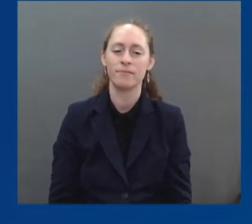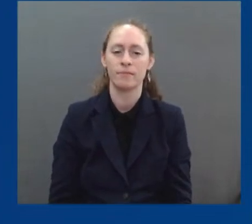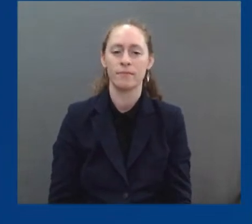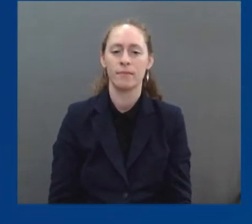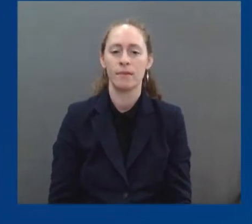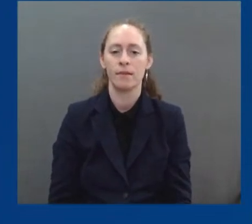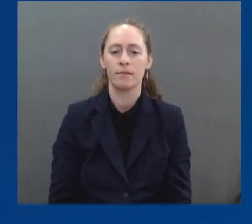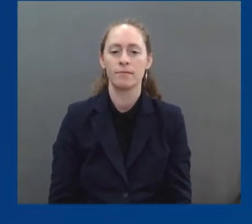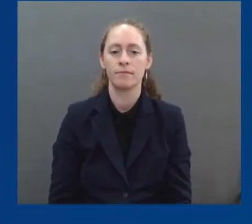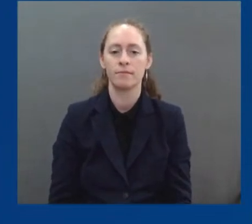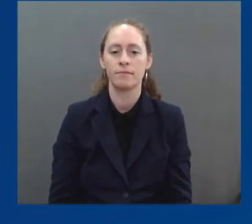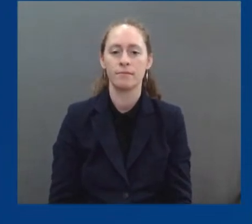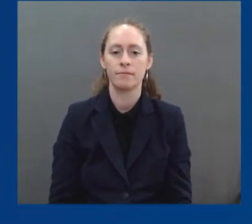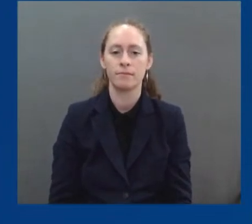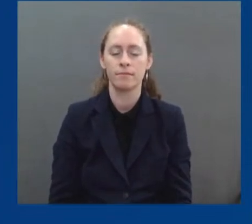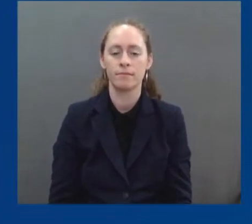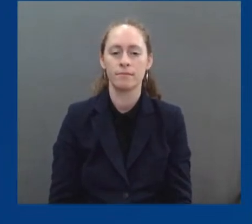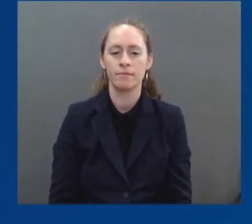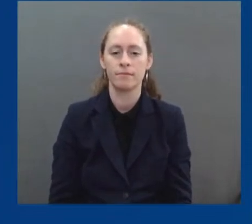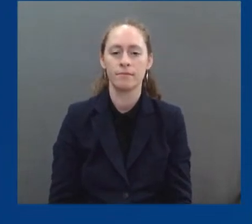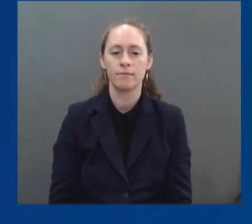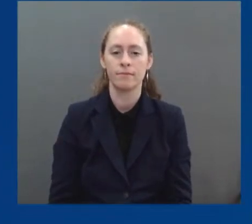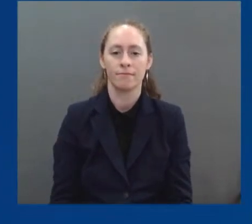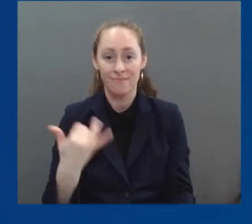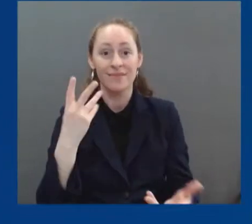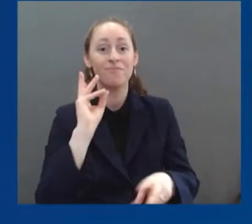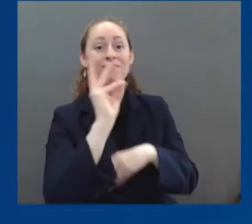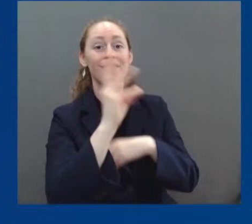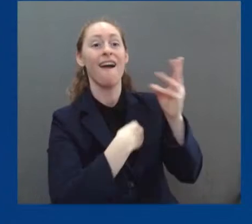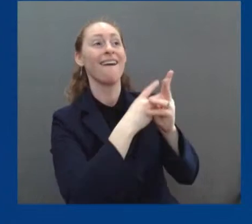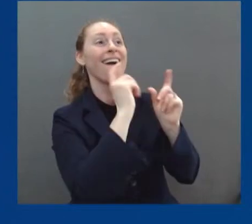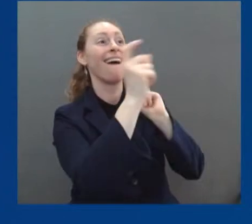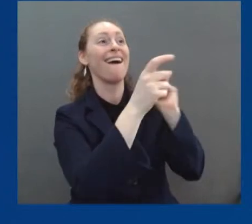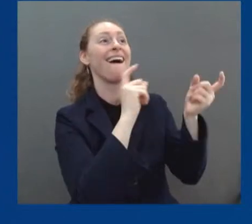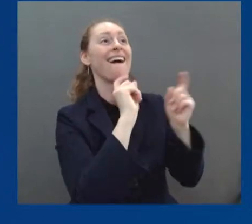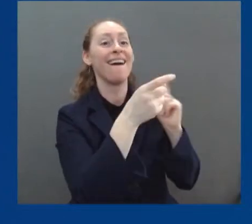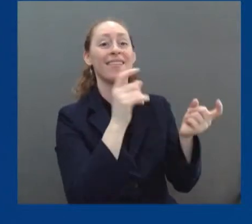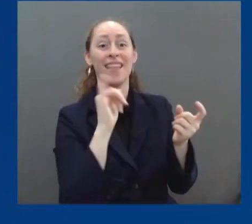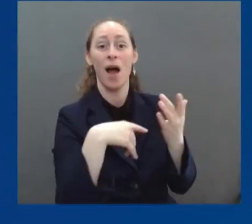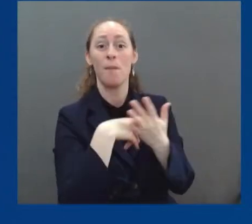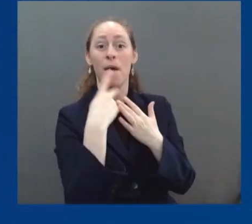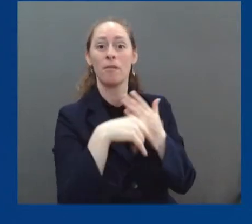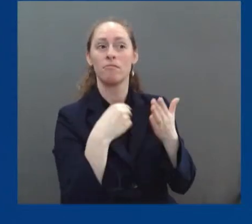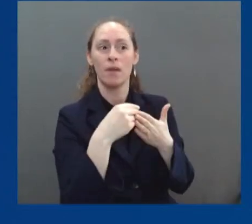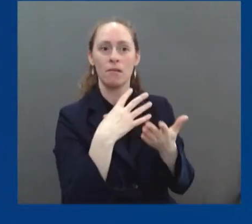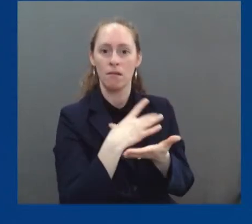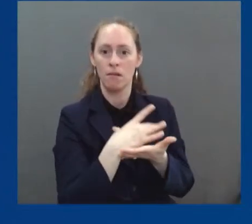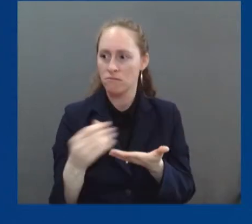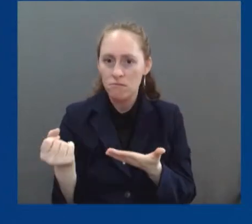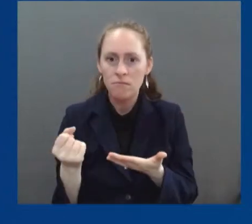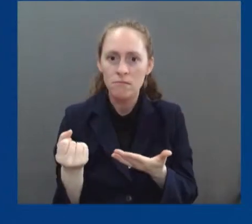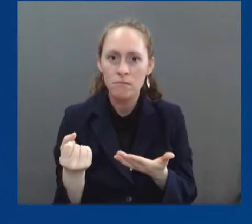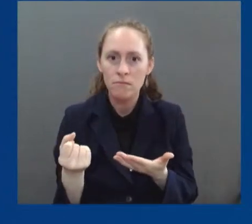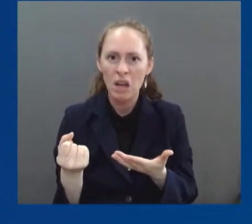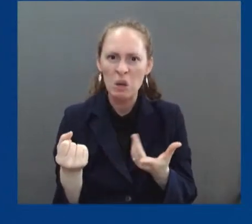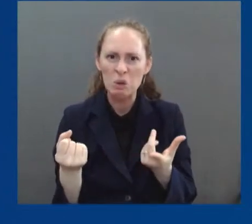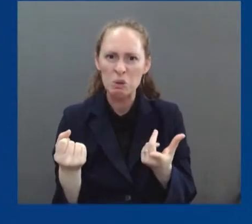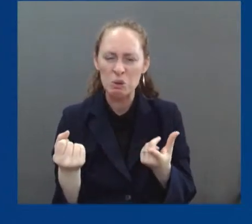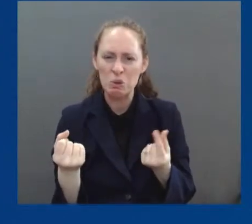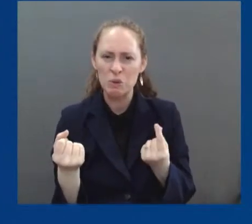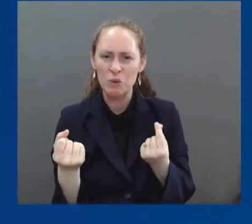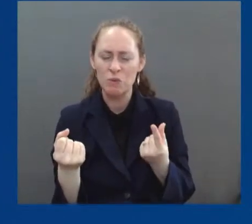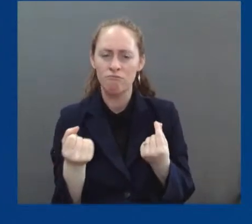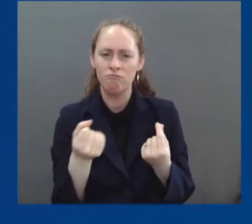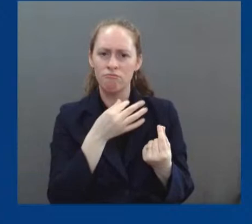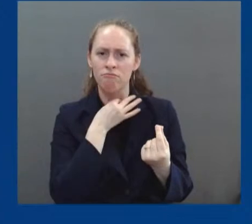impact will that have on the U.S. capacity to share in terms of the number of doses and meeting its international commitments through the end of the year? And